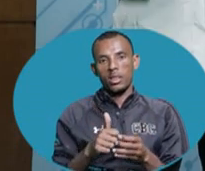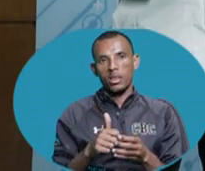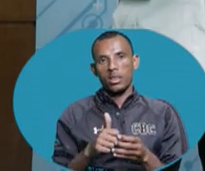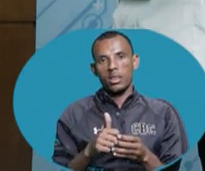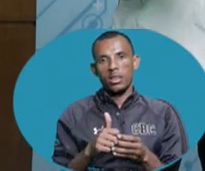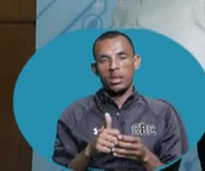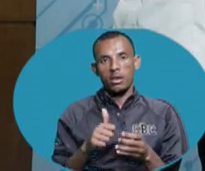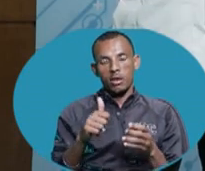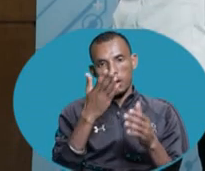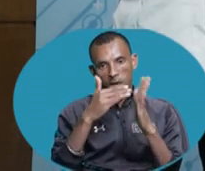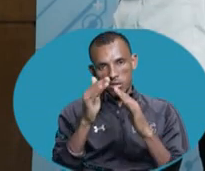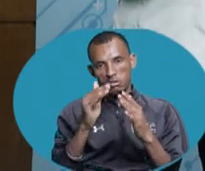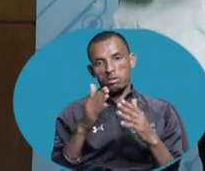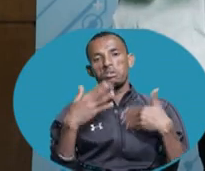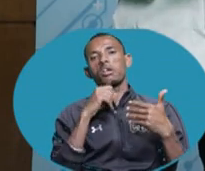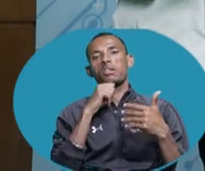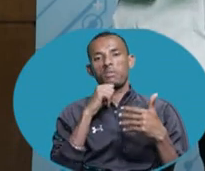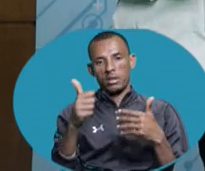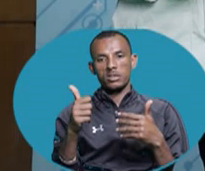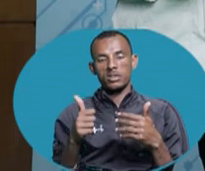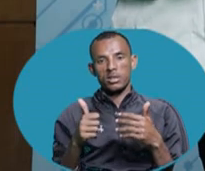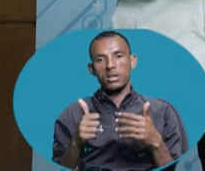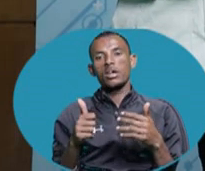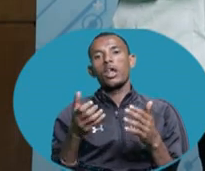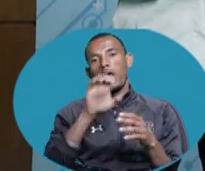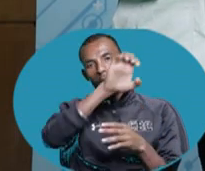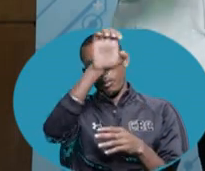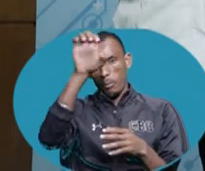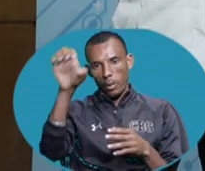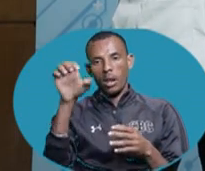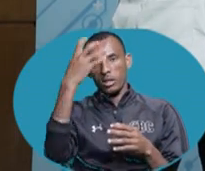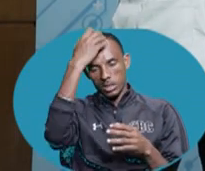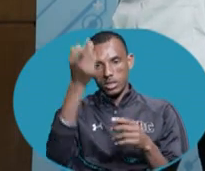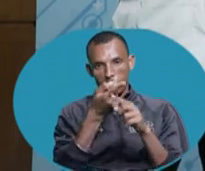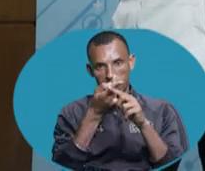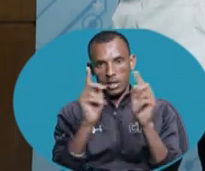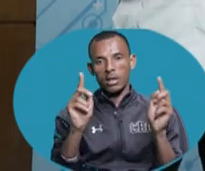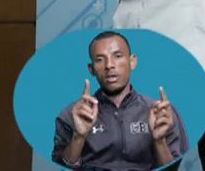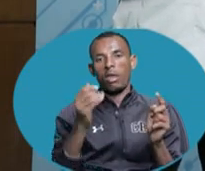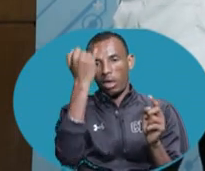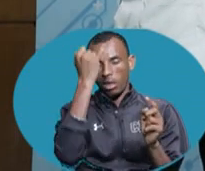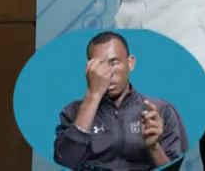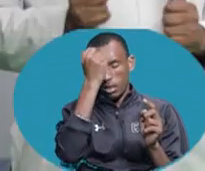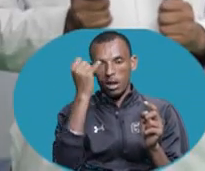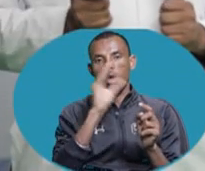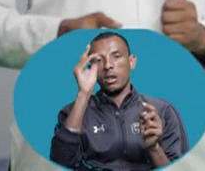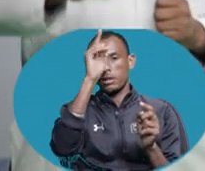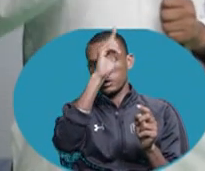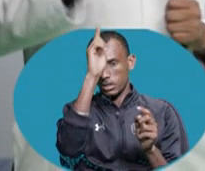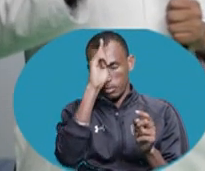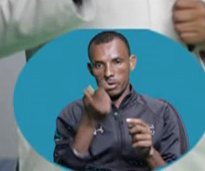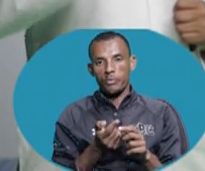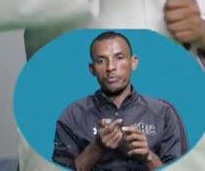chaos, dissatisfaction among European states, especially in Italy and Germany.